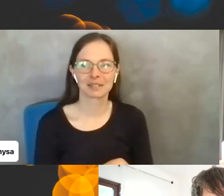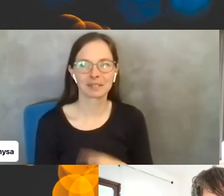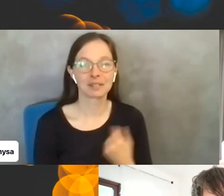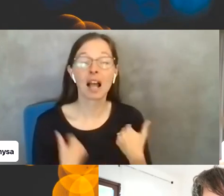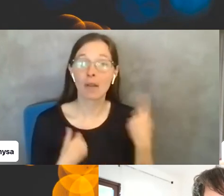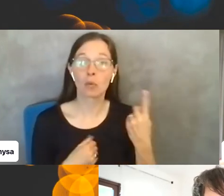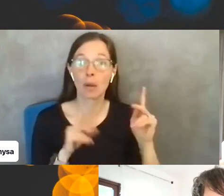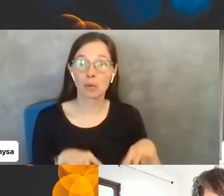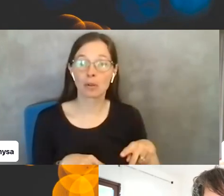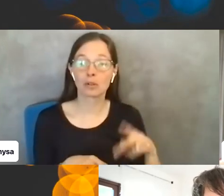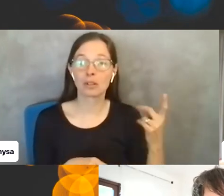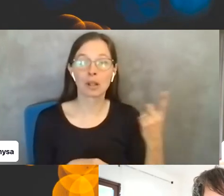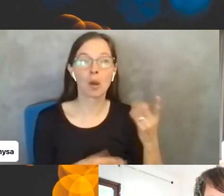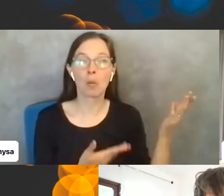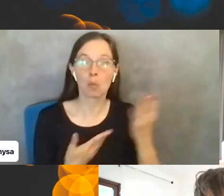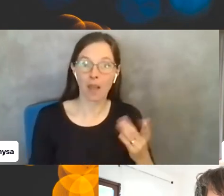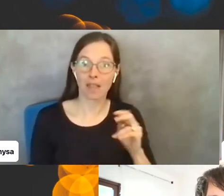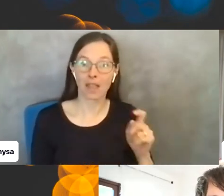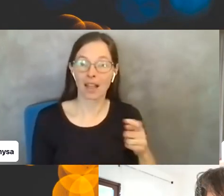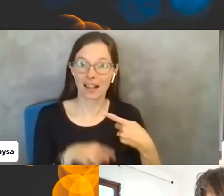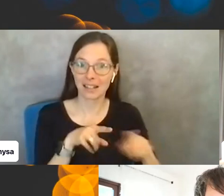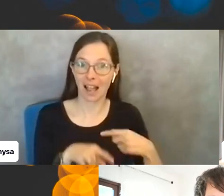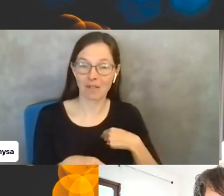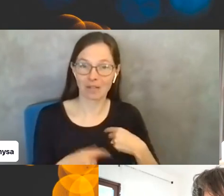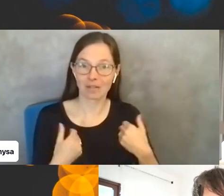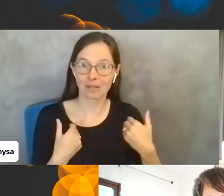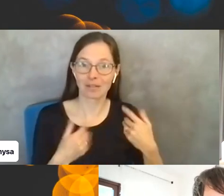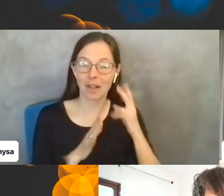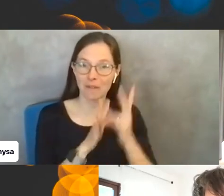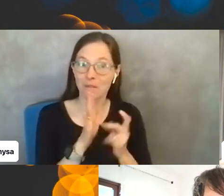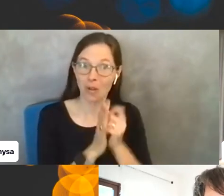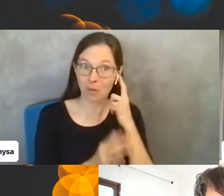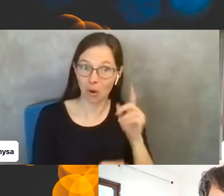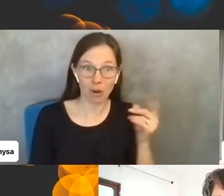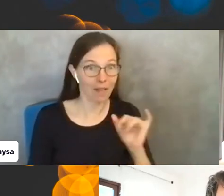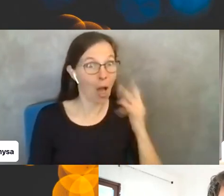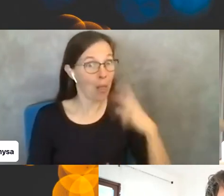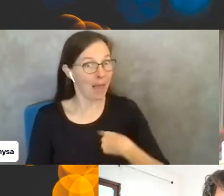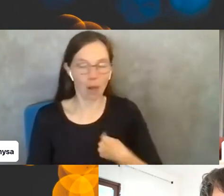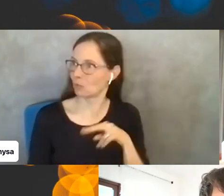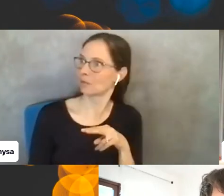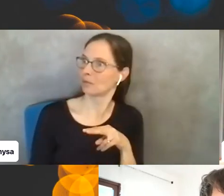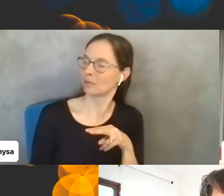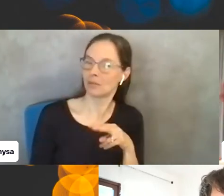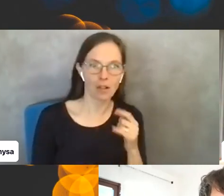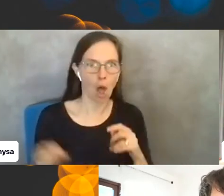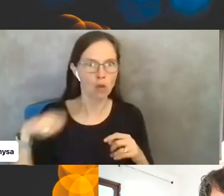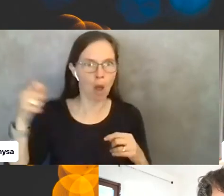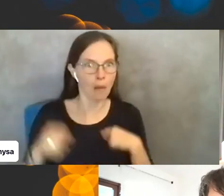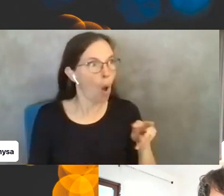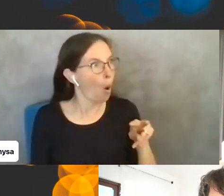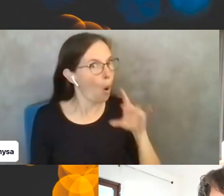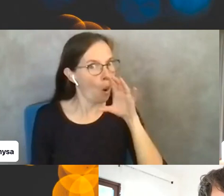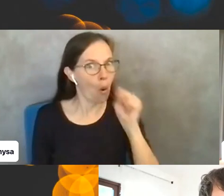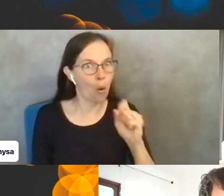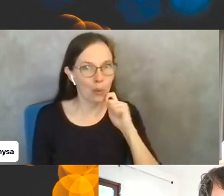bring the knife that I like did the little thing, the video for, and they were like, look at me, and I was like, and they twirled it, and I was like, this is amazing.